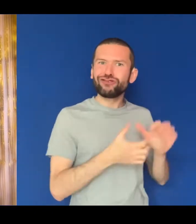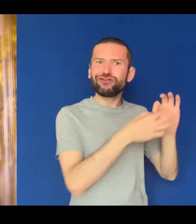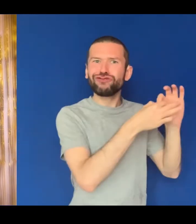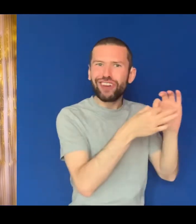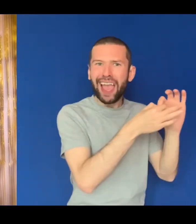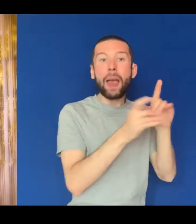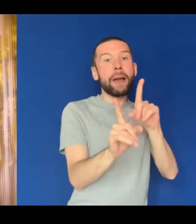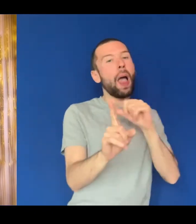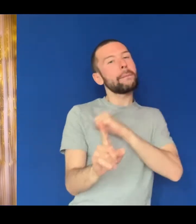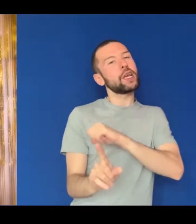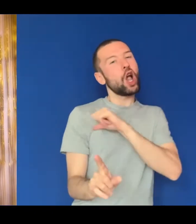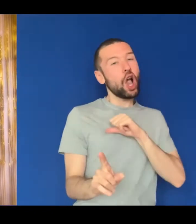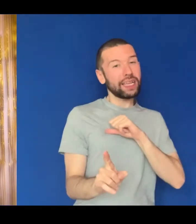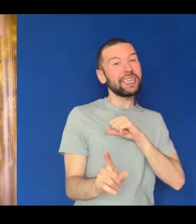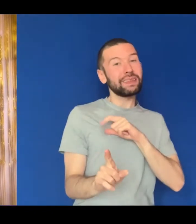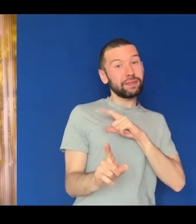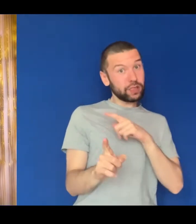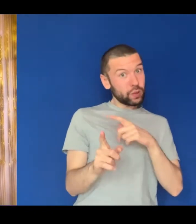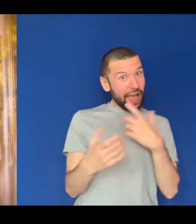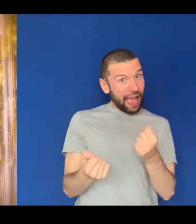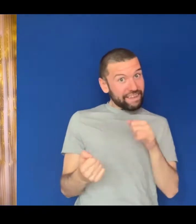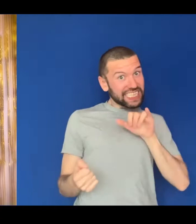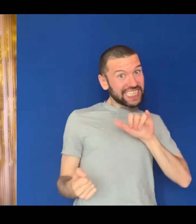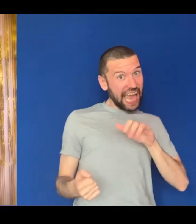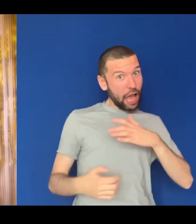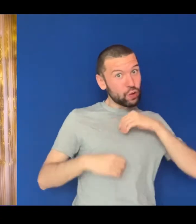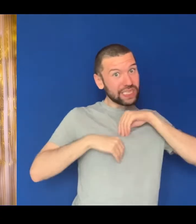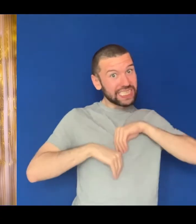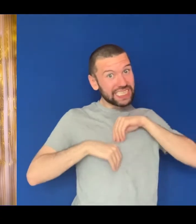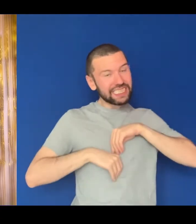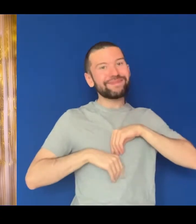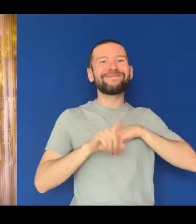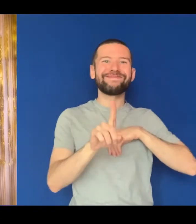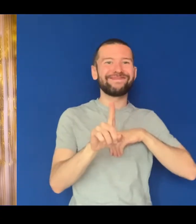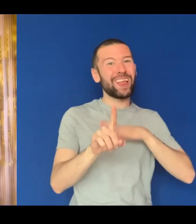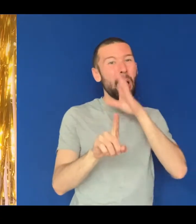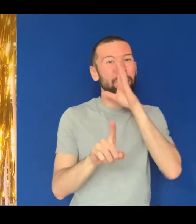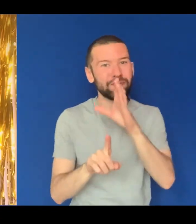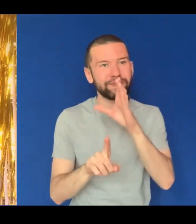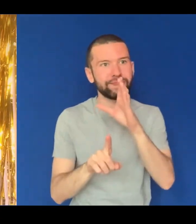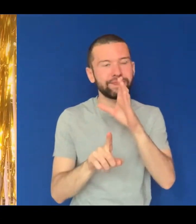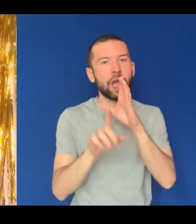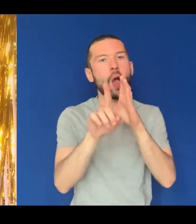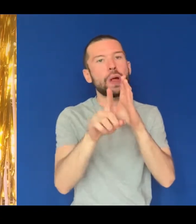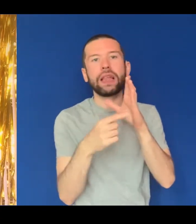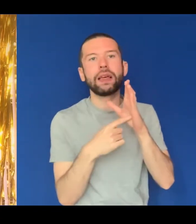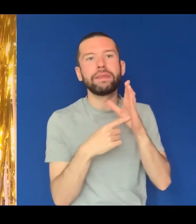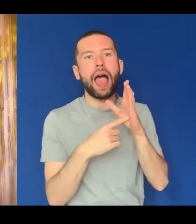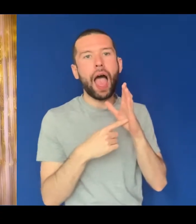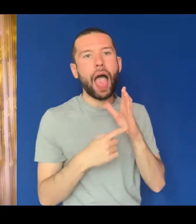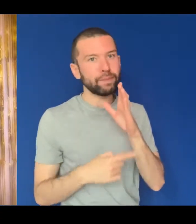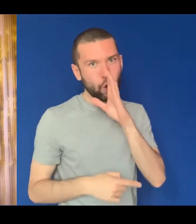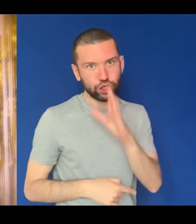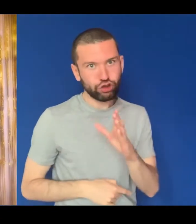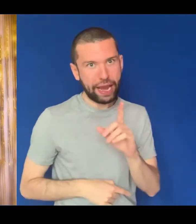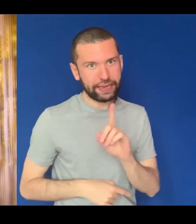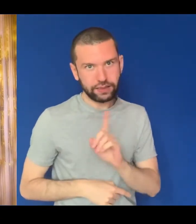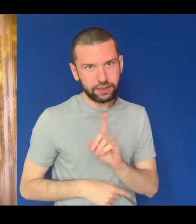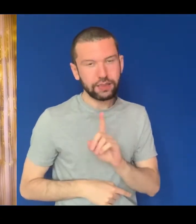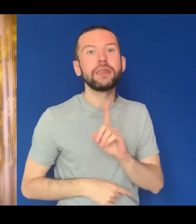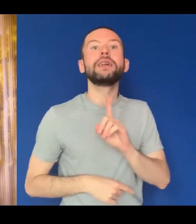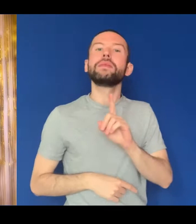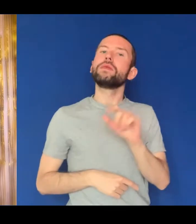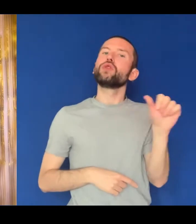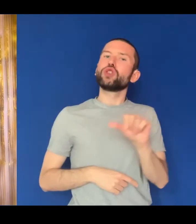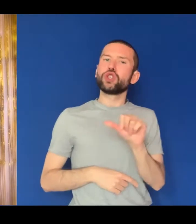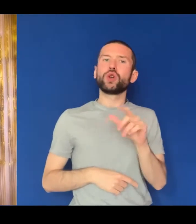be honest, if you're having doubts, Shannon, well, I'll be frank, even though my name's Jordy. Maybe you should sit him down on